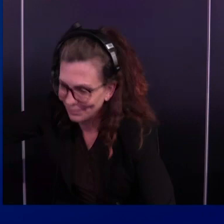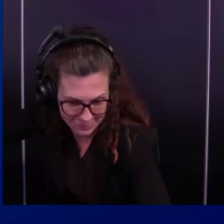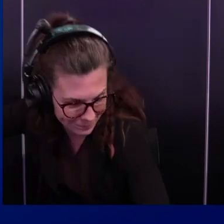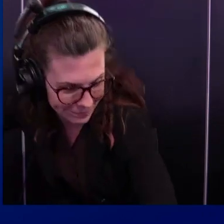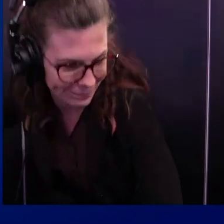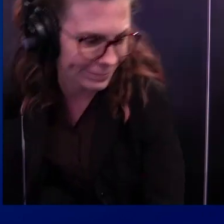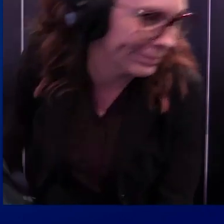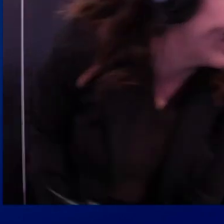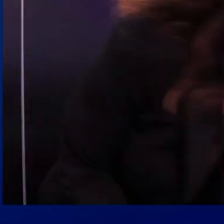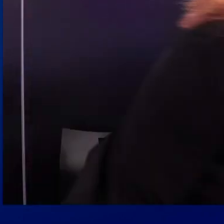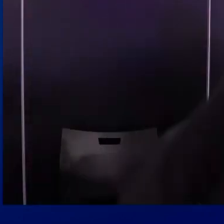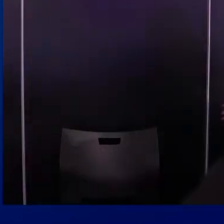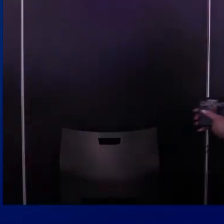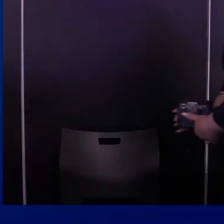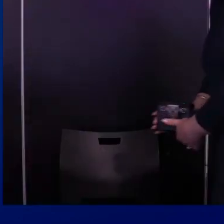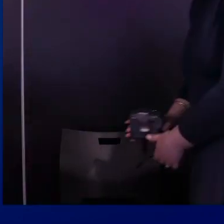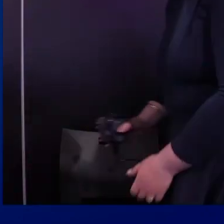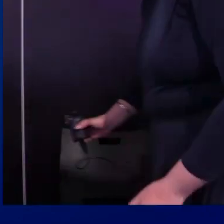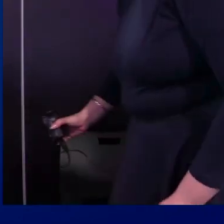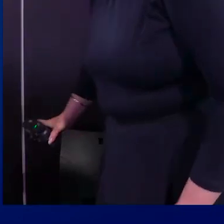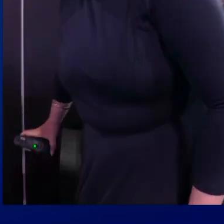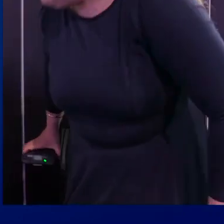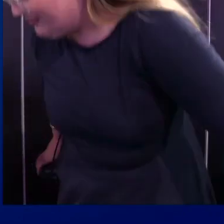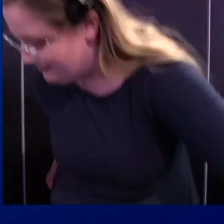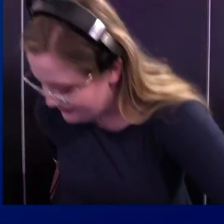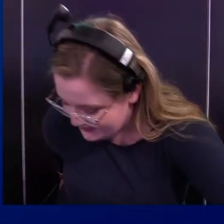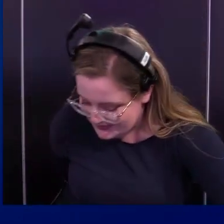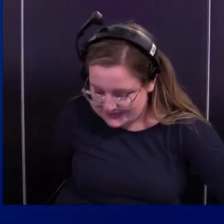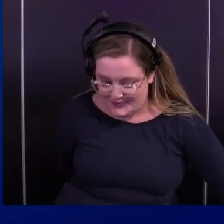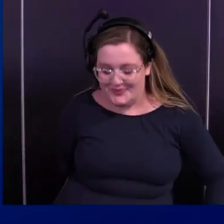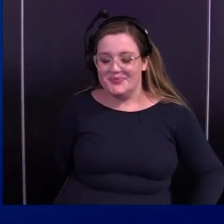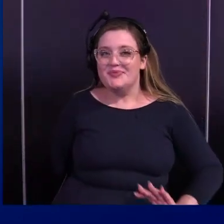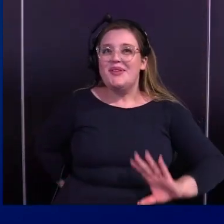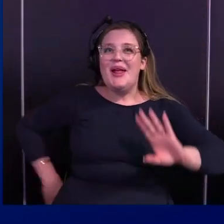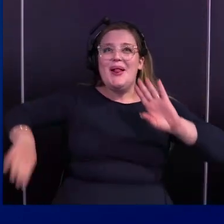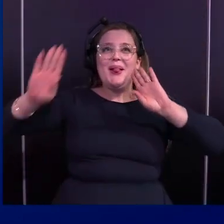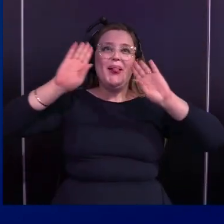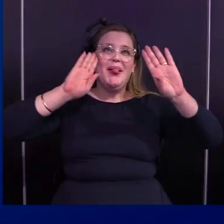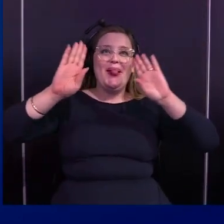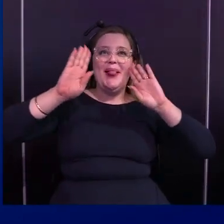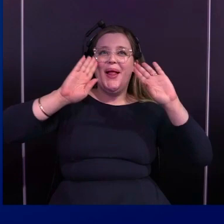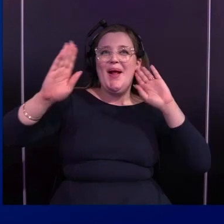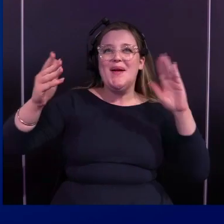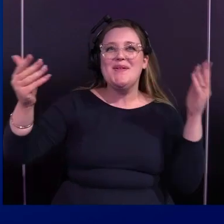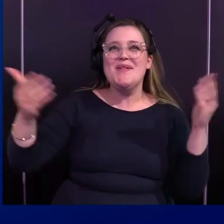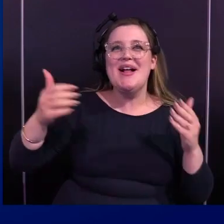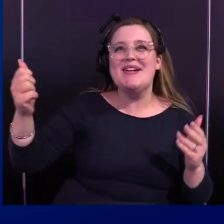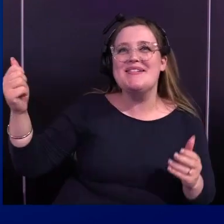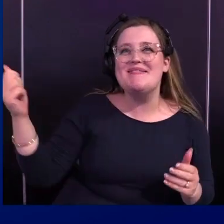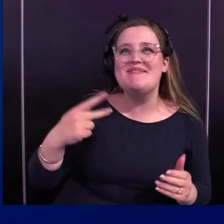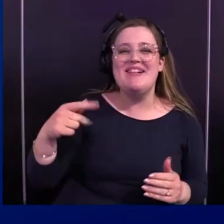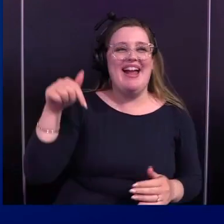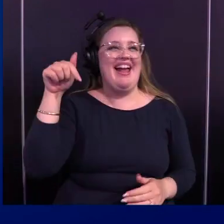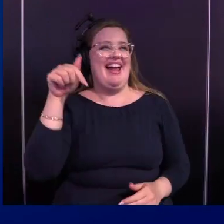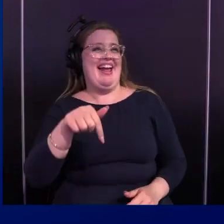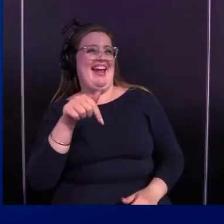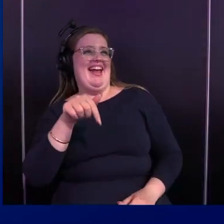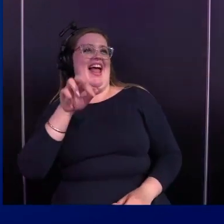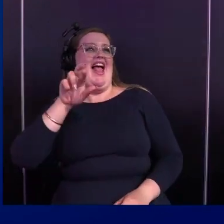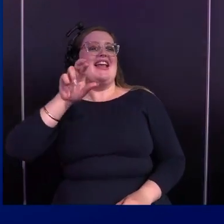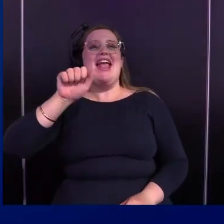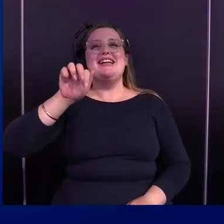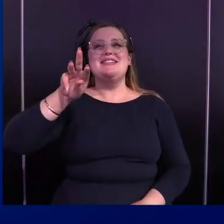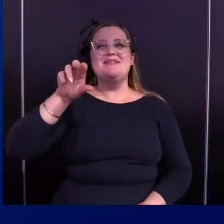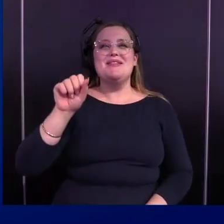Hello, and welcome back. Hello. Sorry, we are here at Inforce 2023 here in Anaheim,